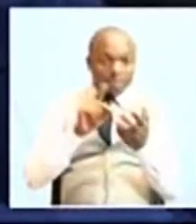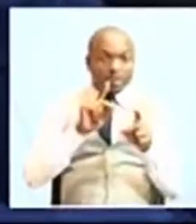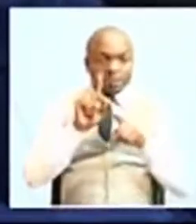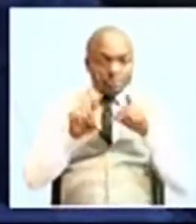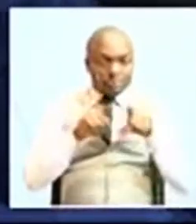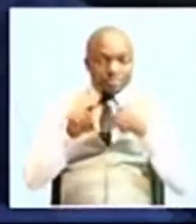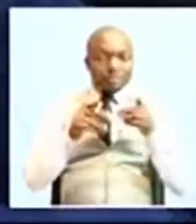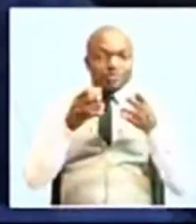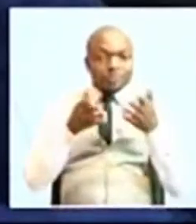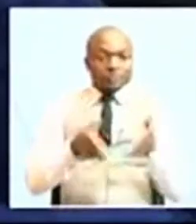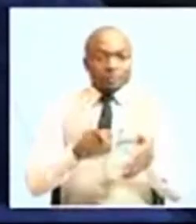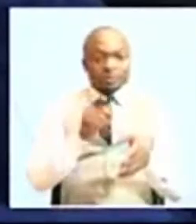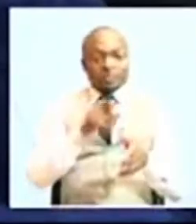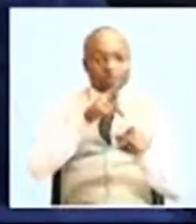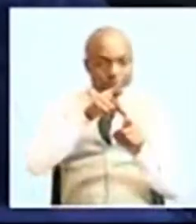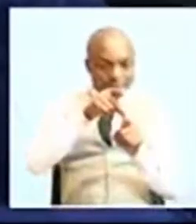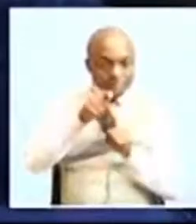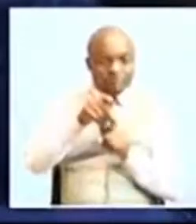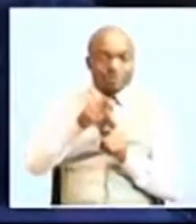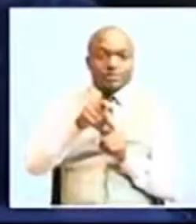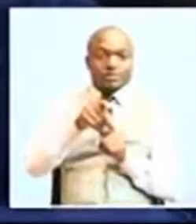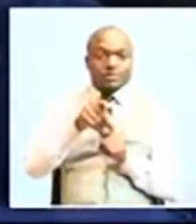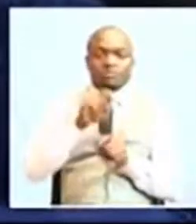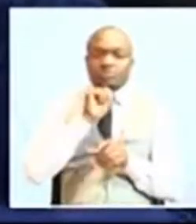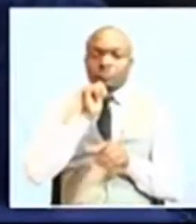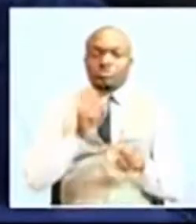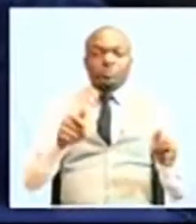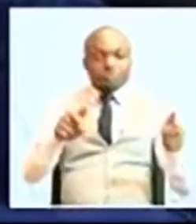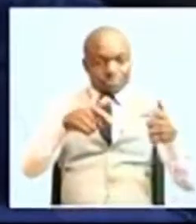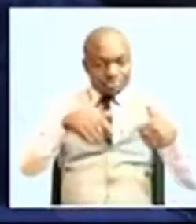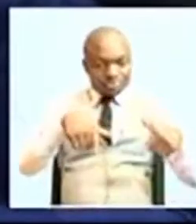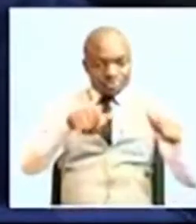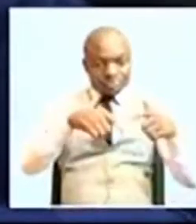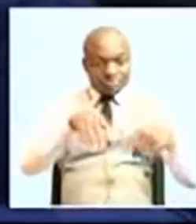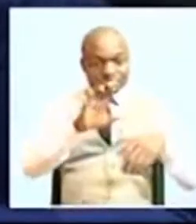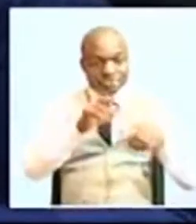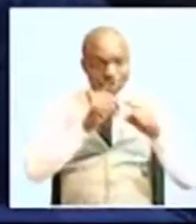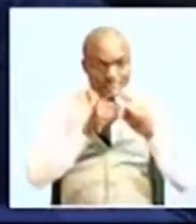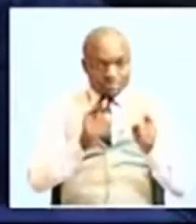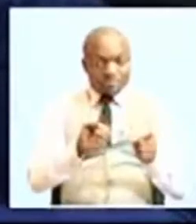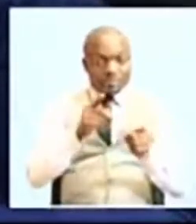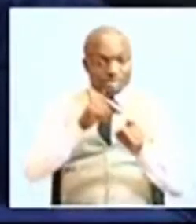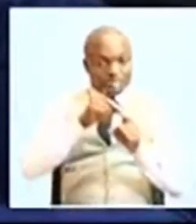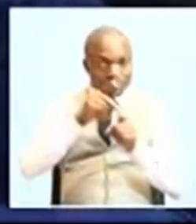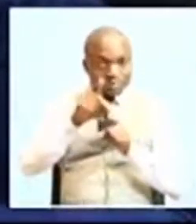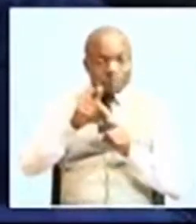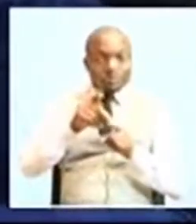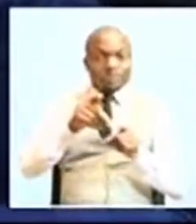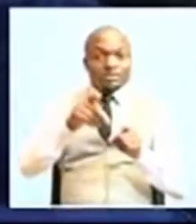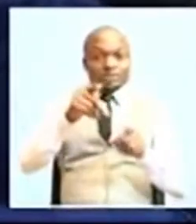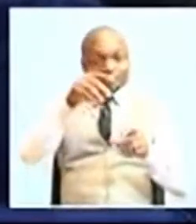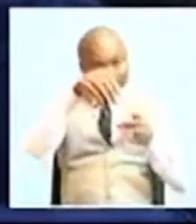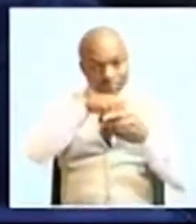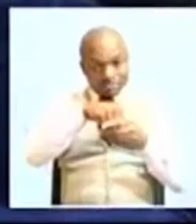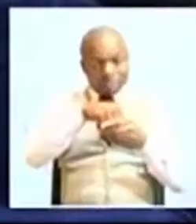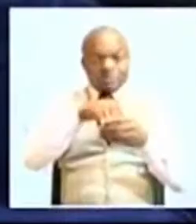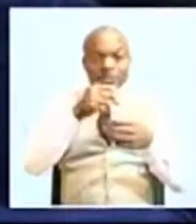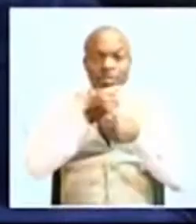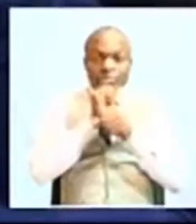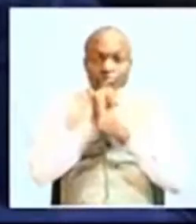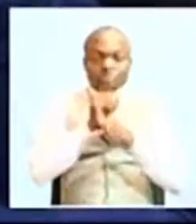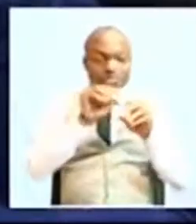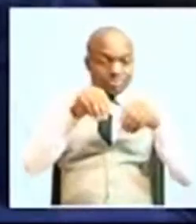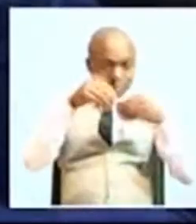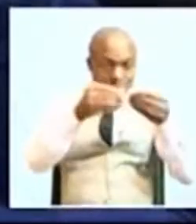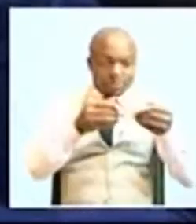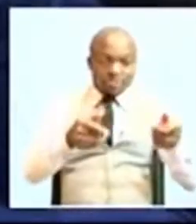because that expertise could not be locally available. But where the expertise is locally available, we have made sure that that goes to our